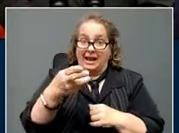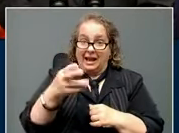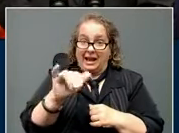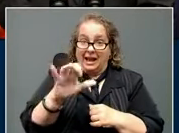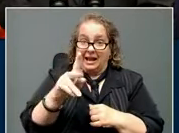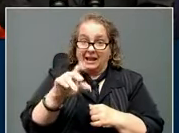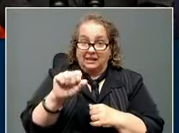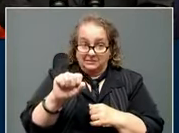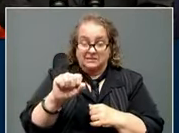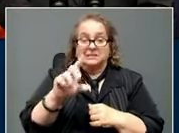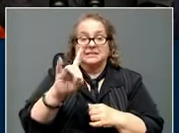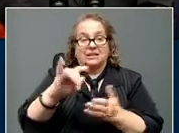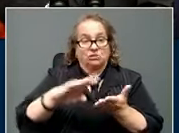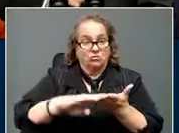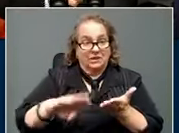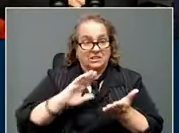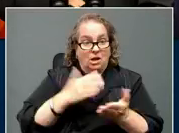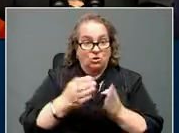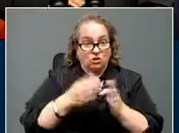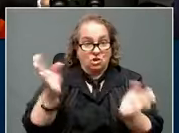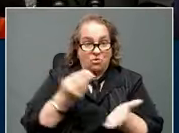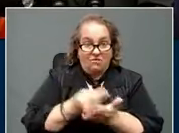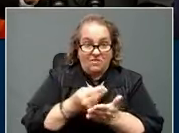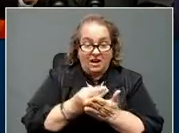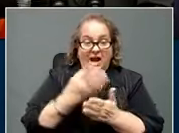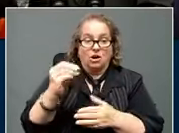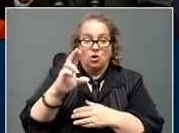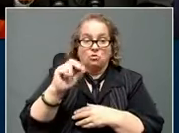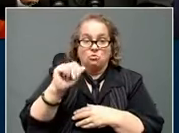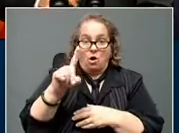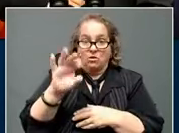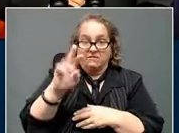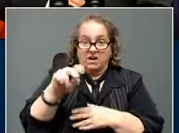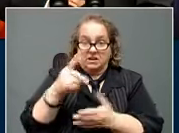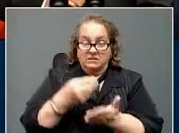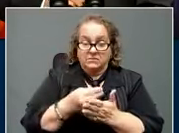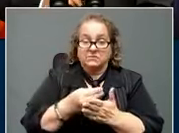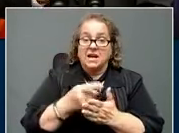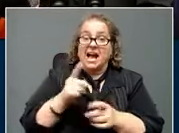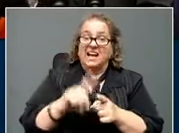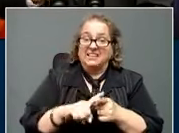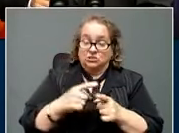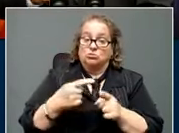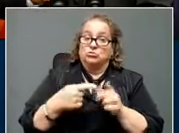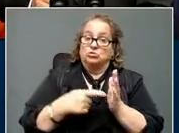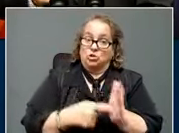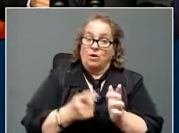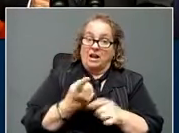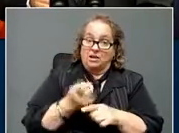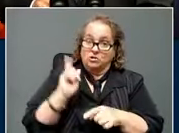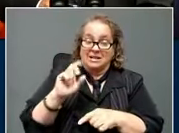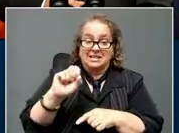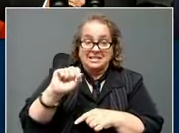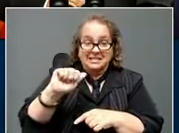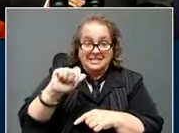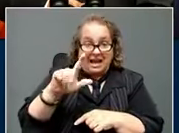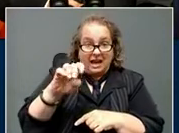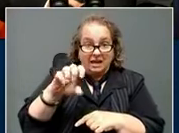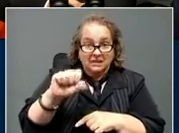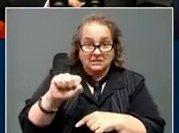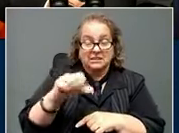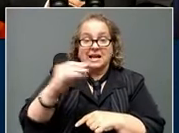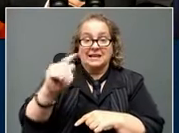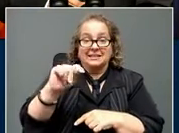fund receipts. And as previewed last week, sales and use tax receipts reached an all-time monthly high